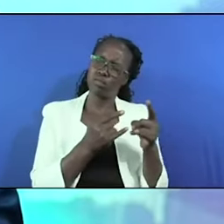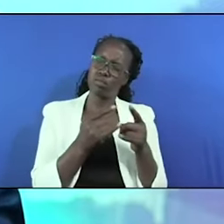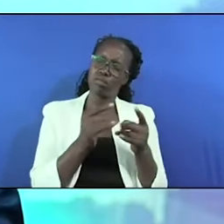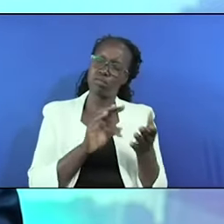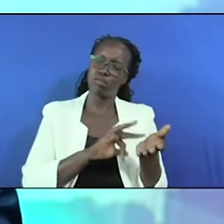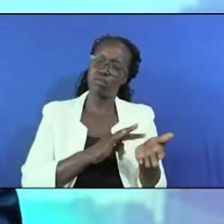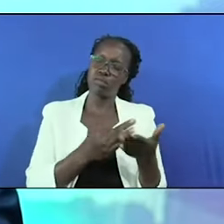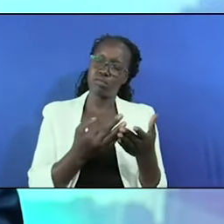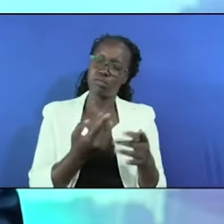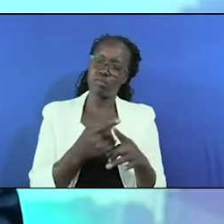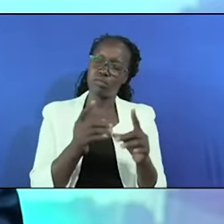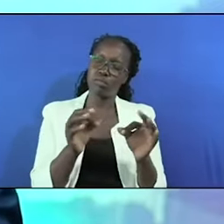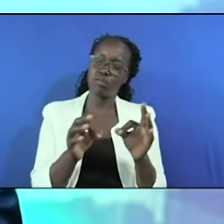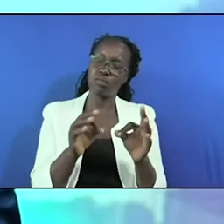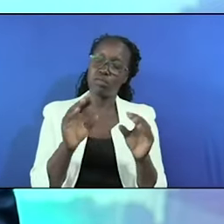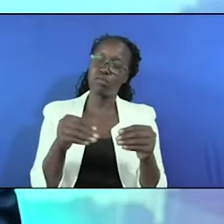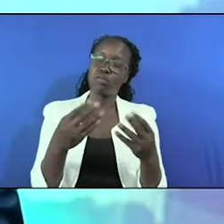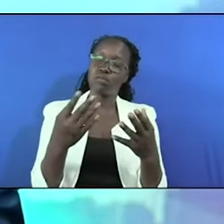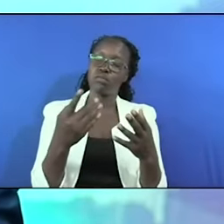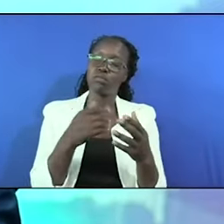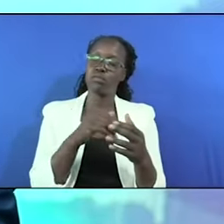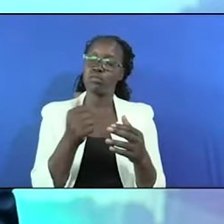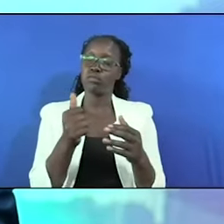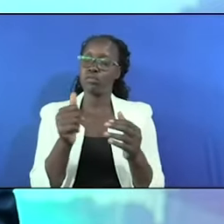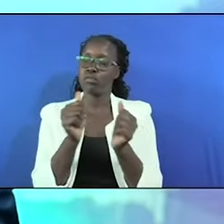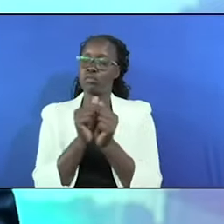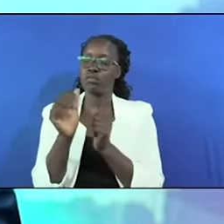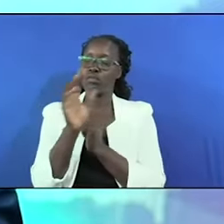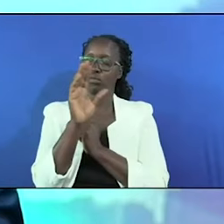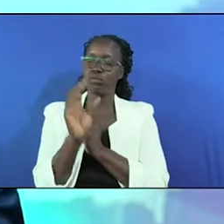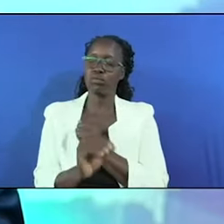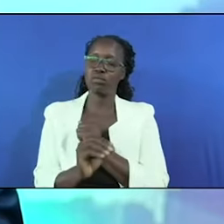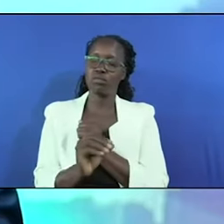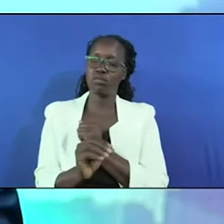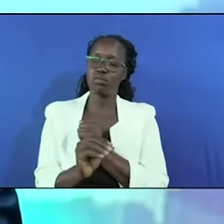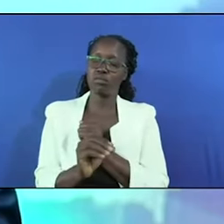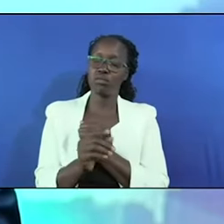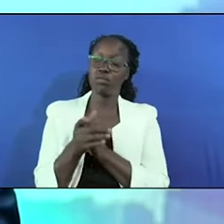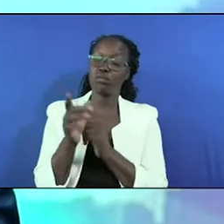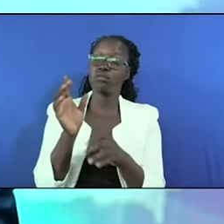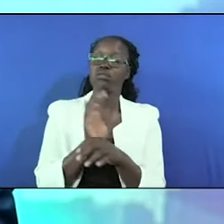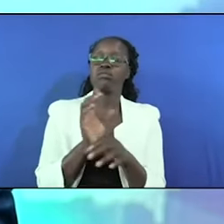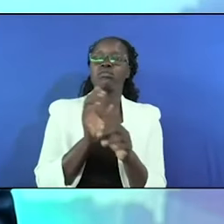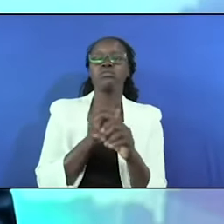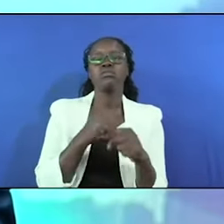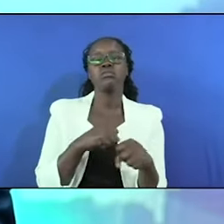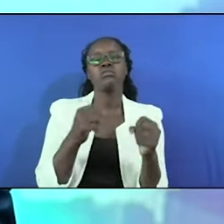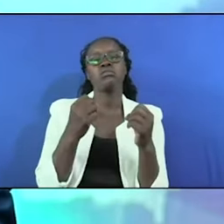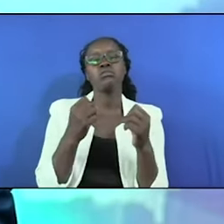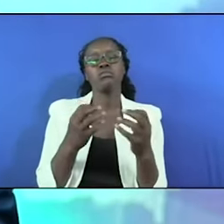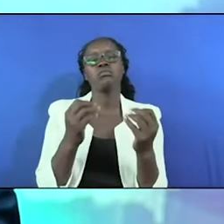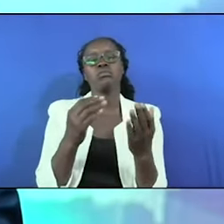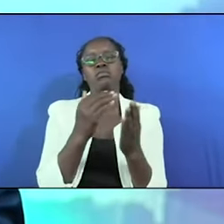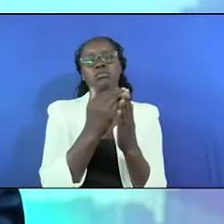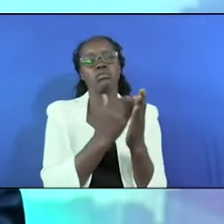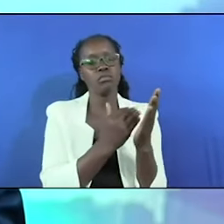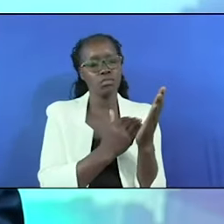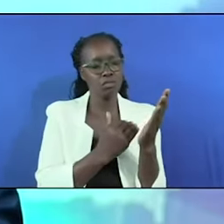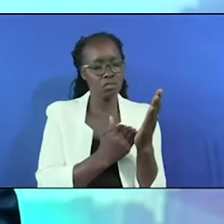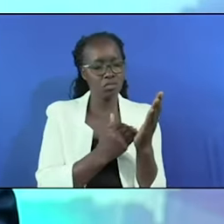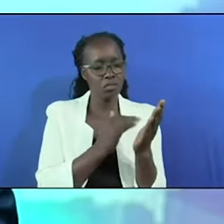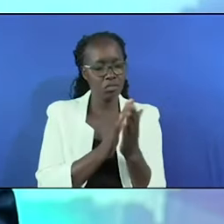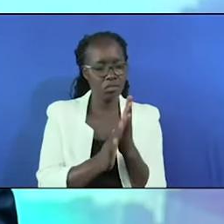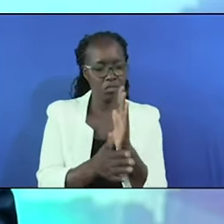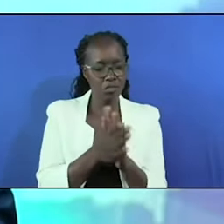funds. But if they can afford to give another 10%, this church will be able to do many programs